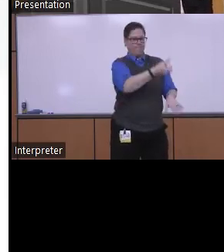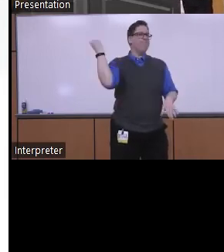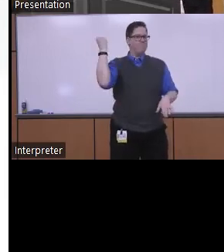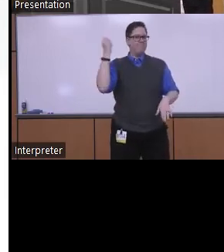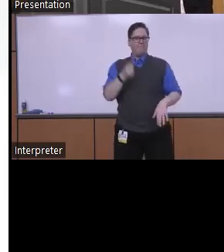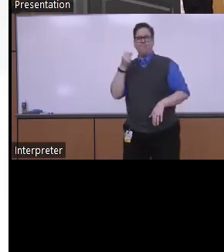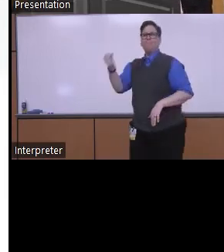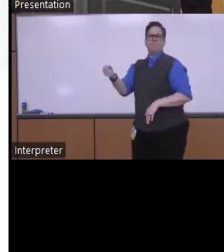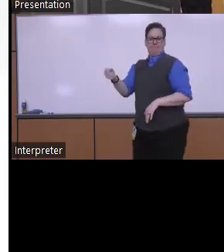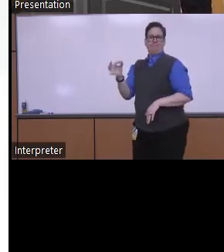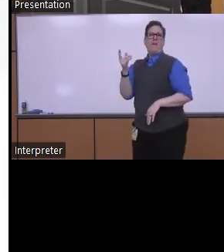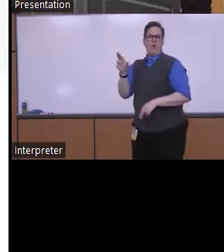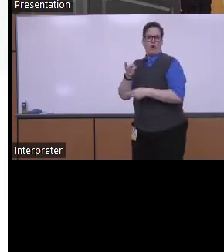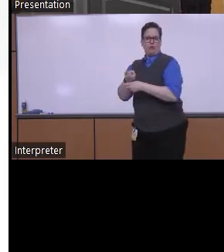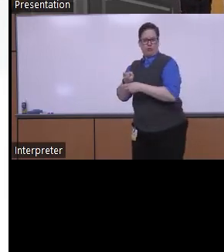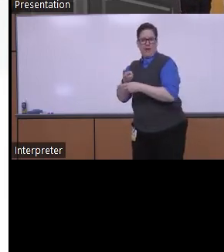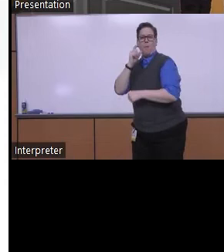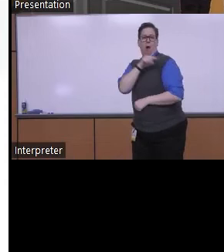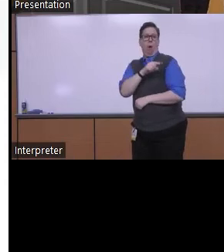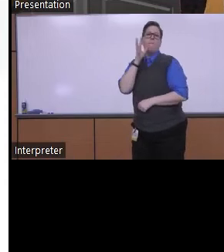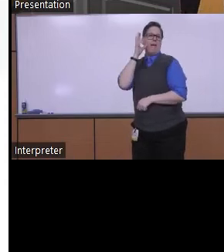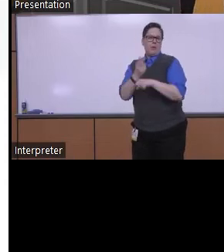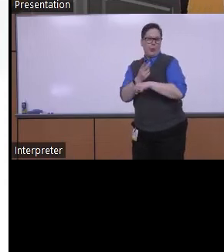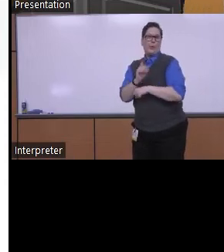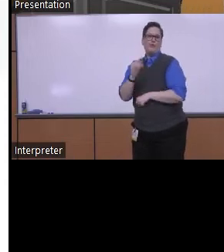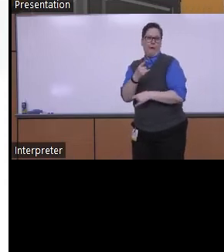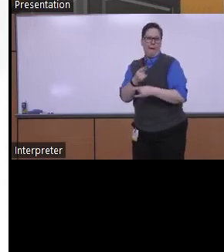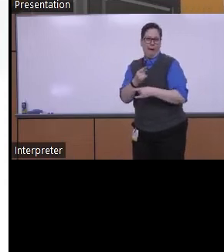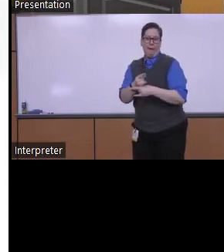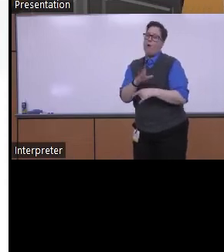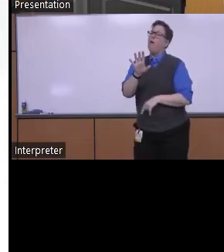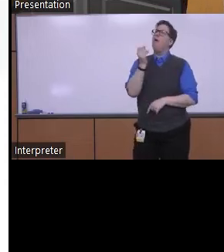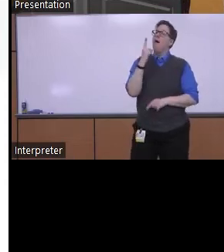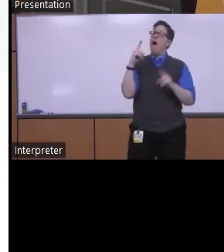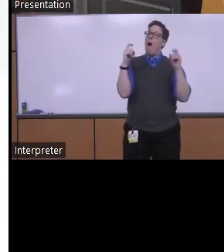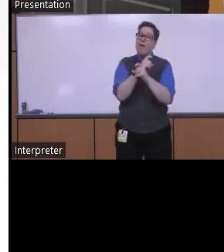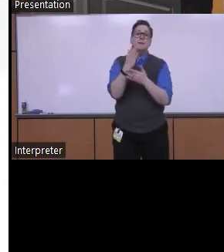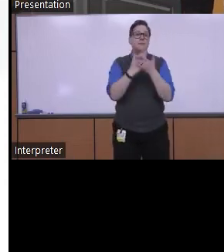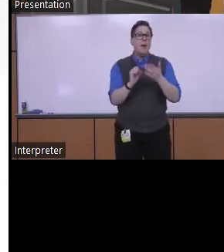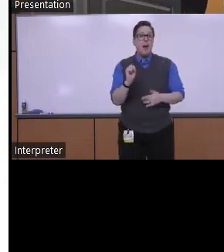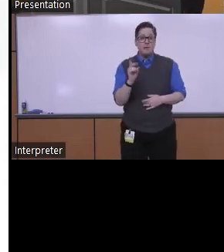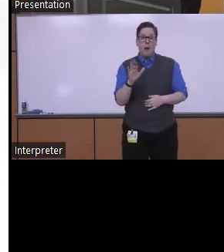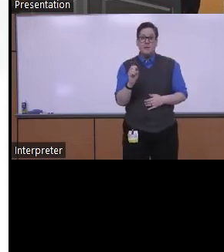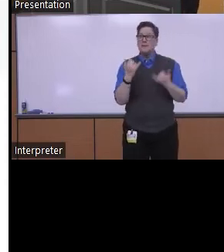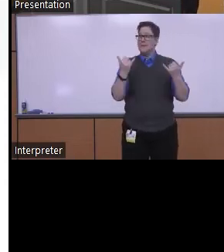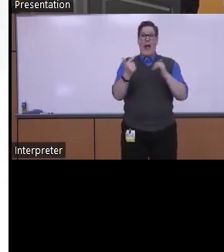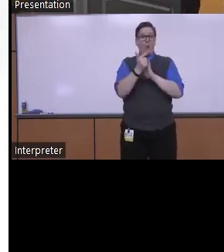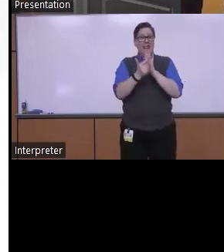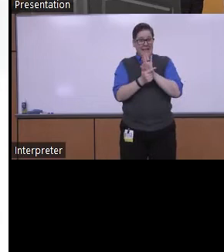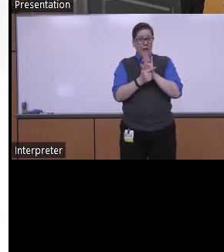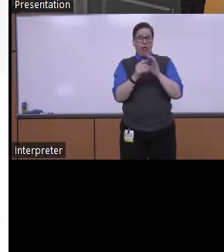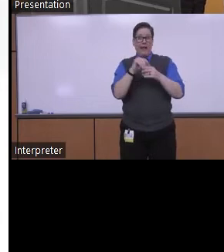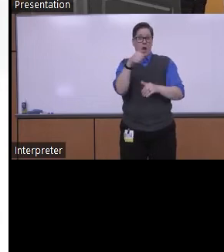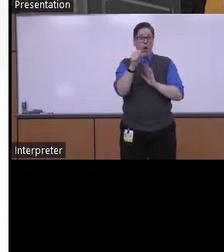homes and placement in out-of-home care, is parental substance use. And that's really complex because some substances are actually legal in many